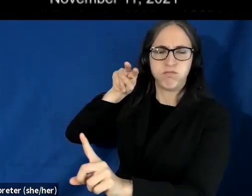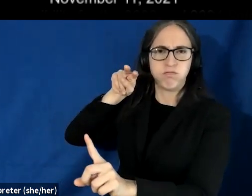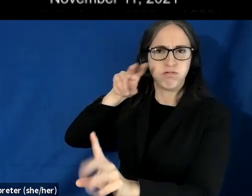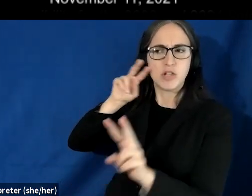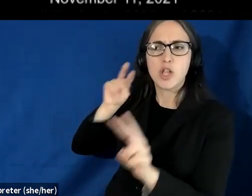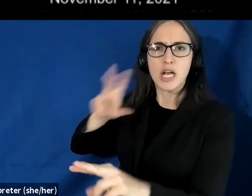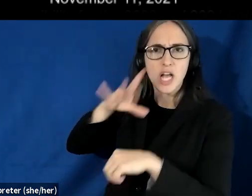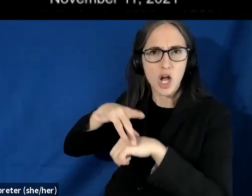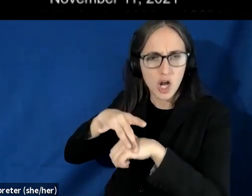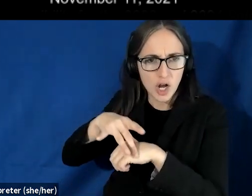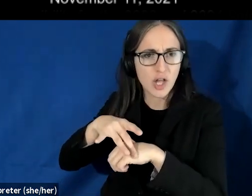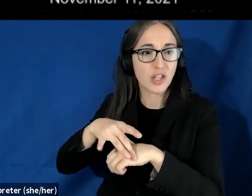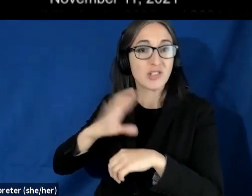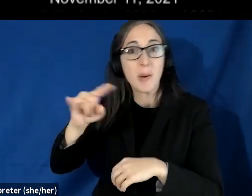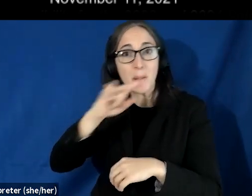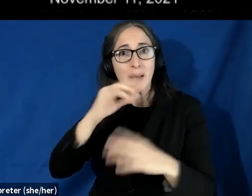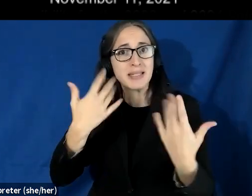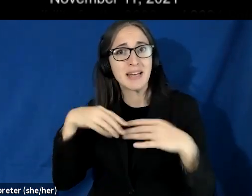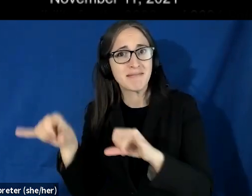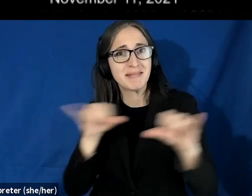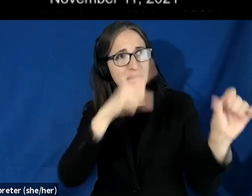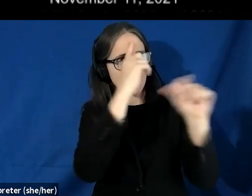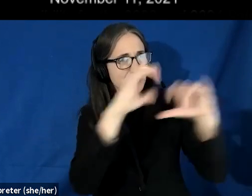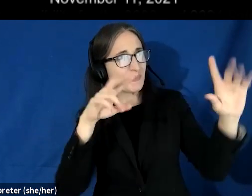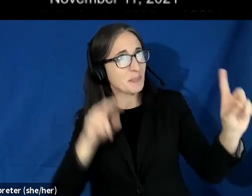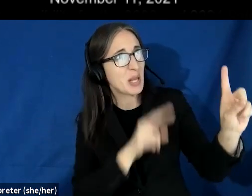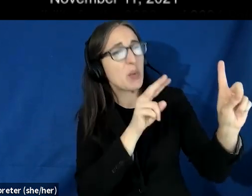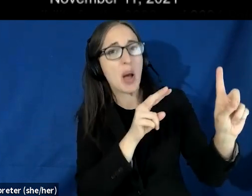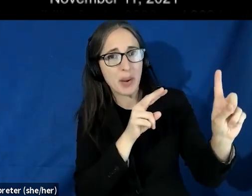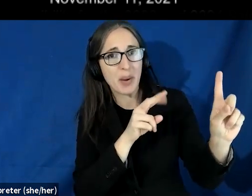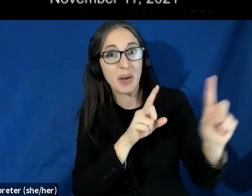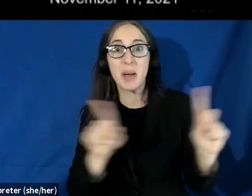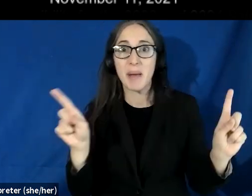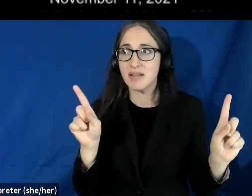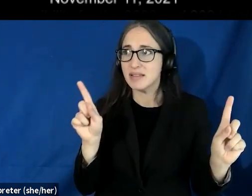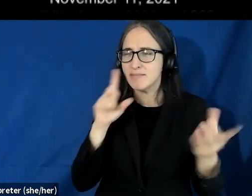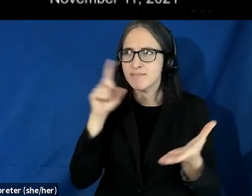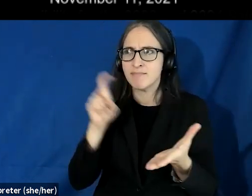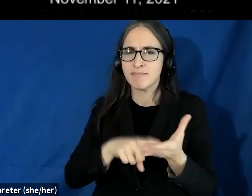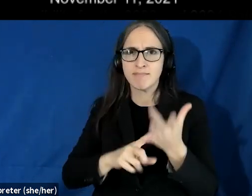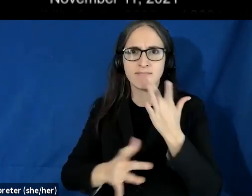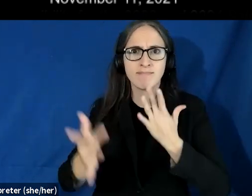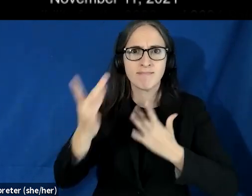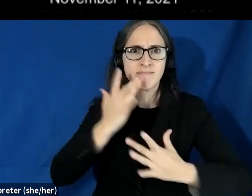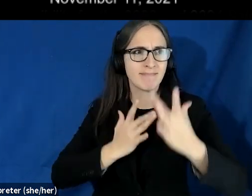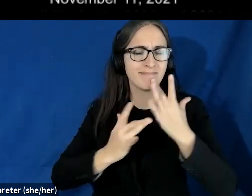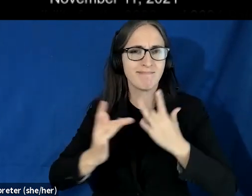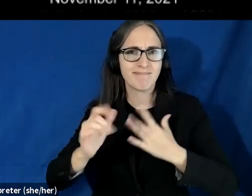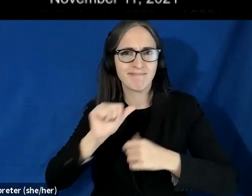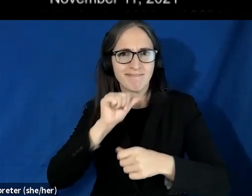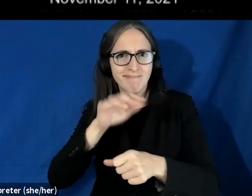can have female heroes in their mind, but we could see a lack of just interest in